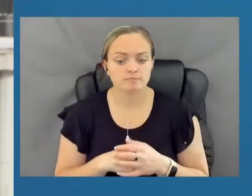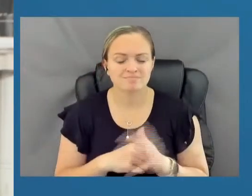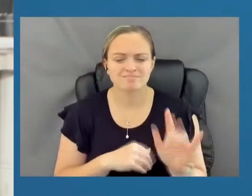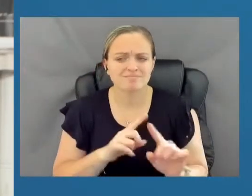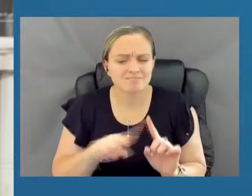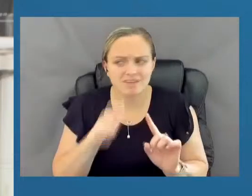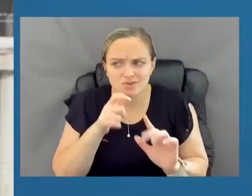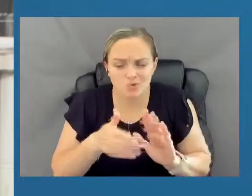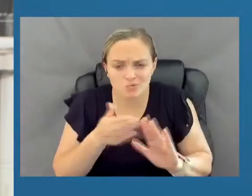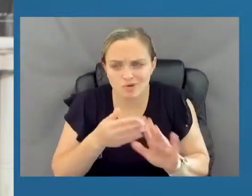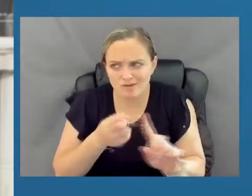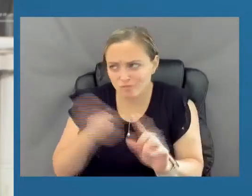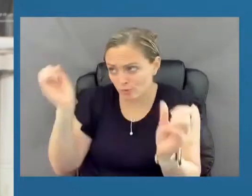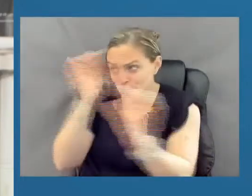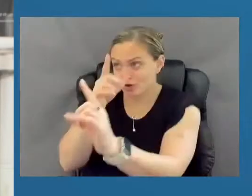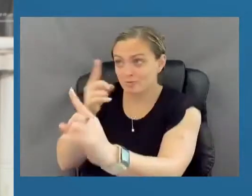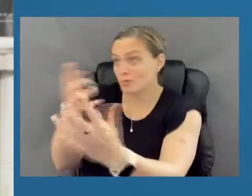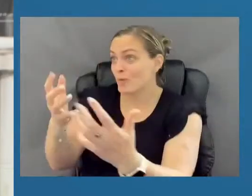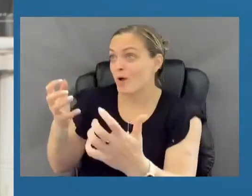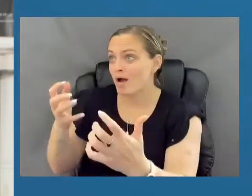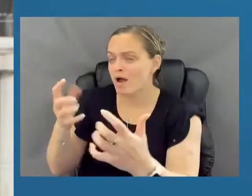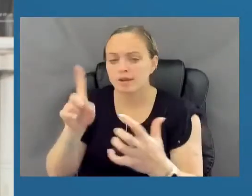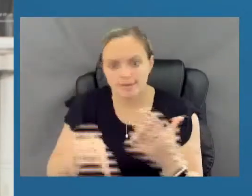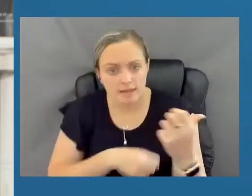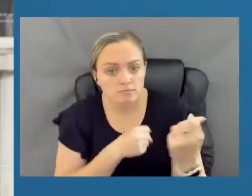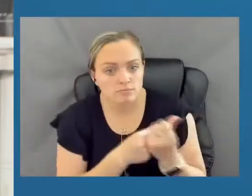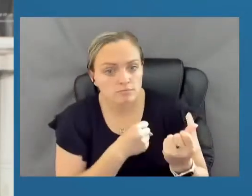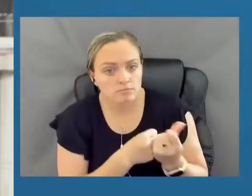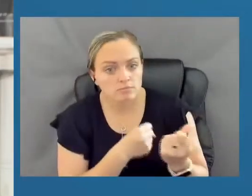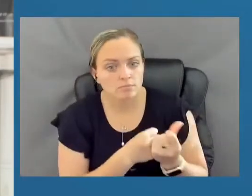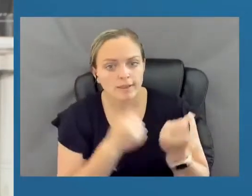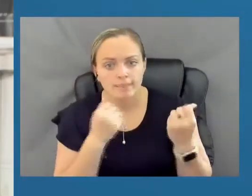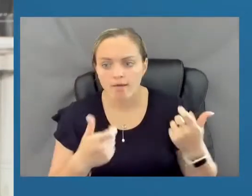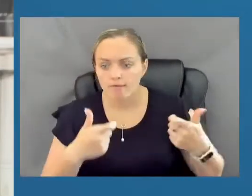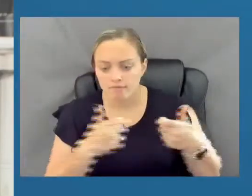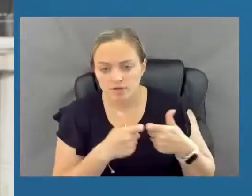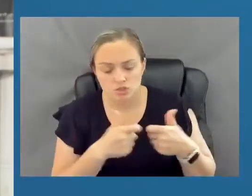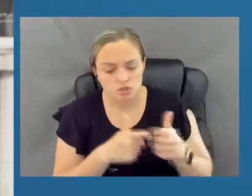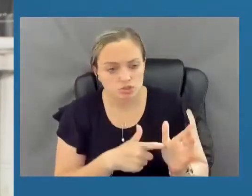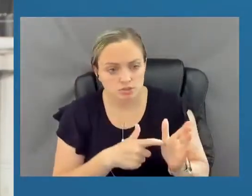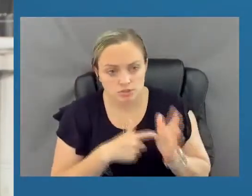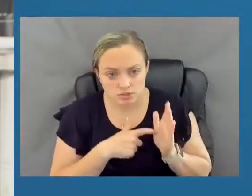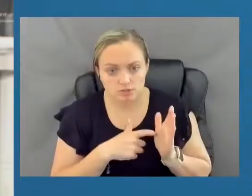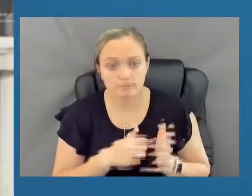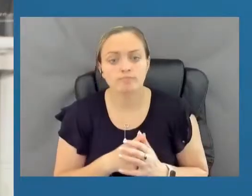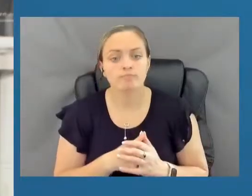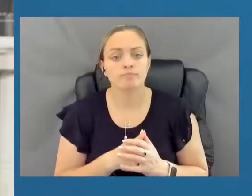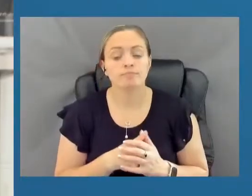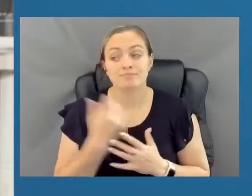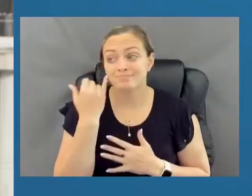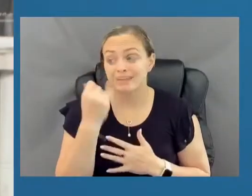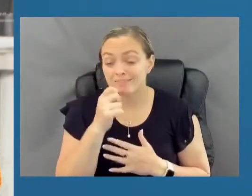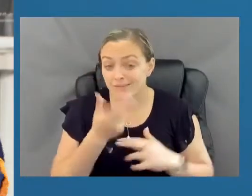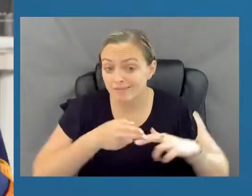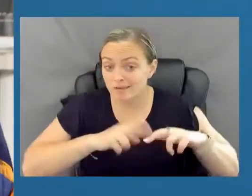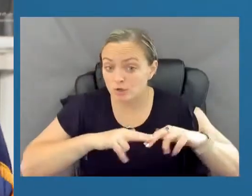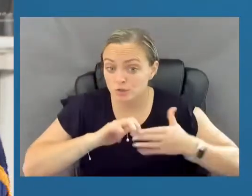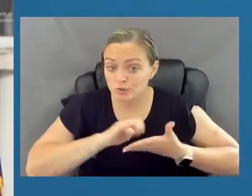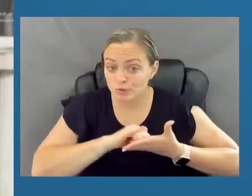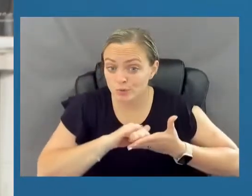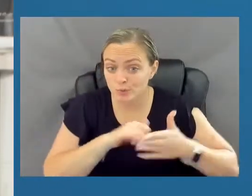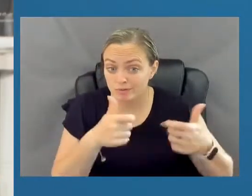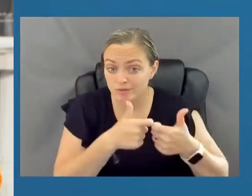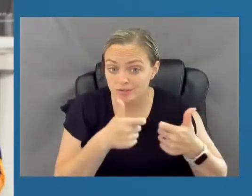on dreams. They need to be powered. They need a lot of electricity. So if we don't increase New York's electricity